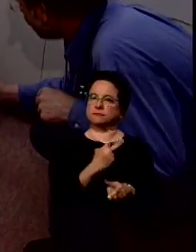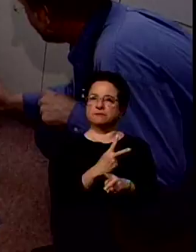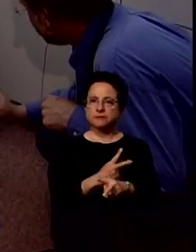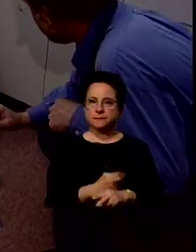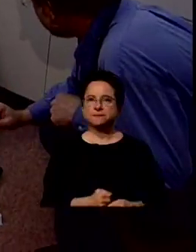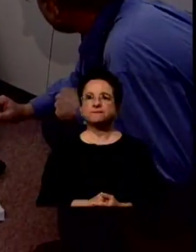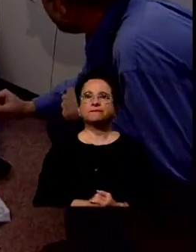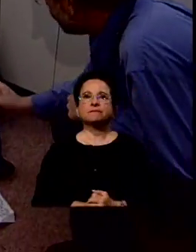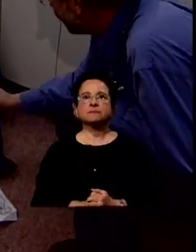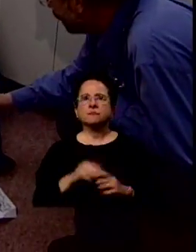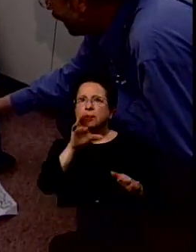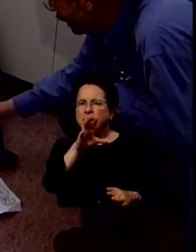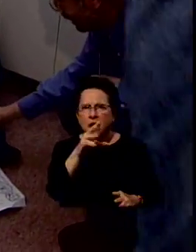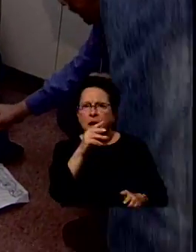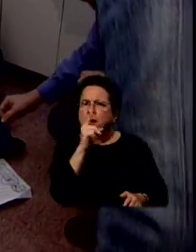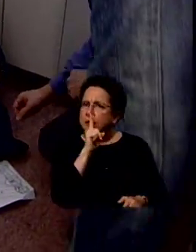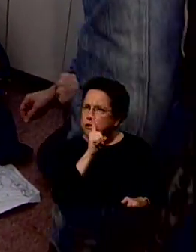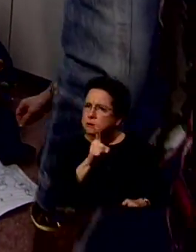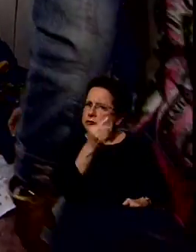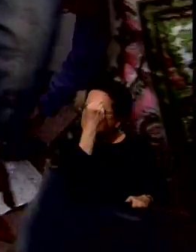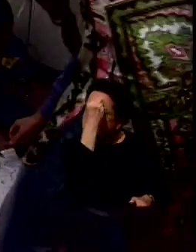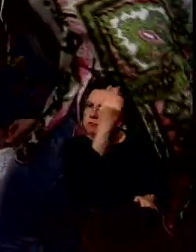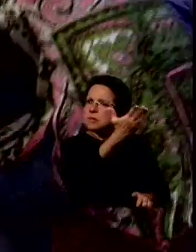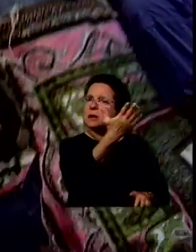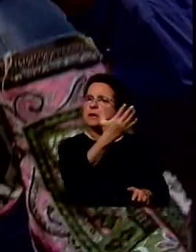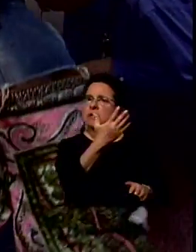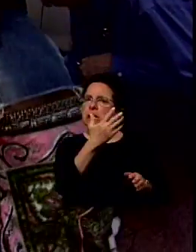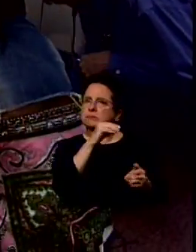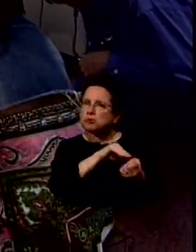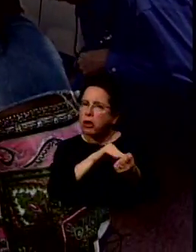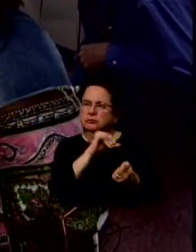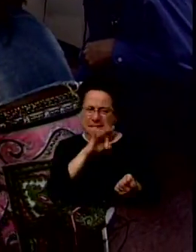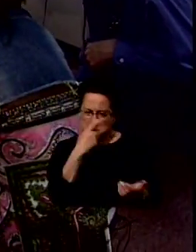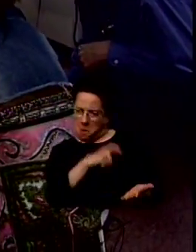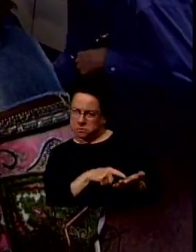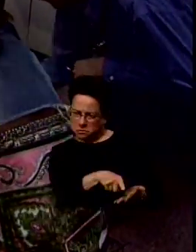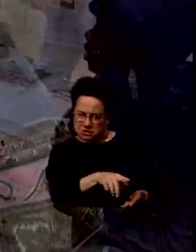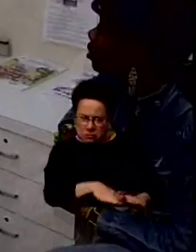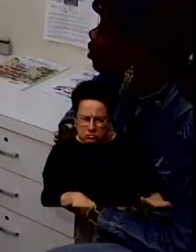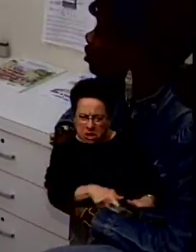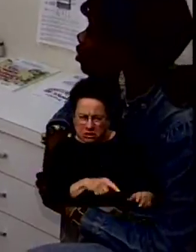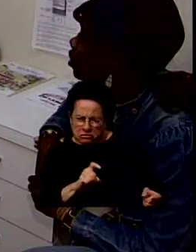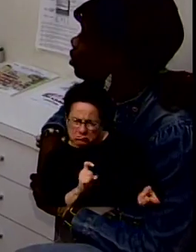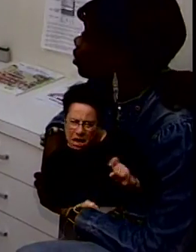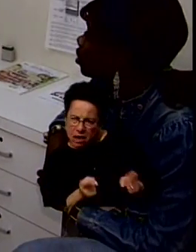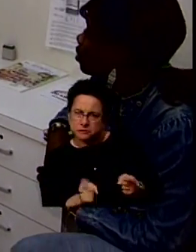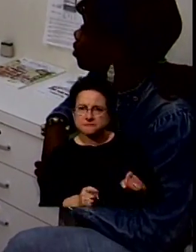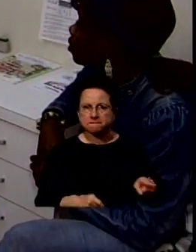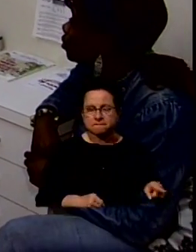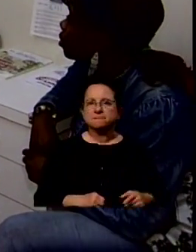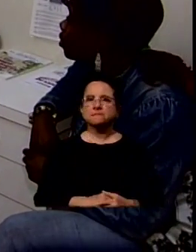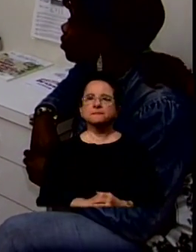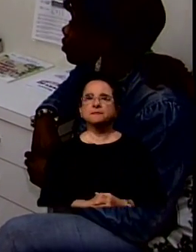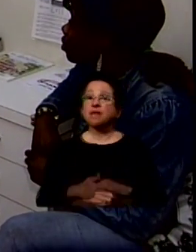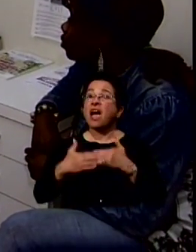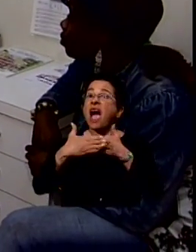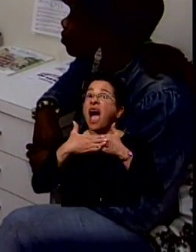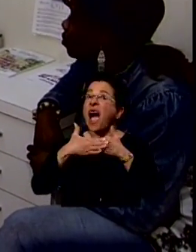Be sure to let your doctor know if you notice any changes in your child. After the lead levels came back